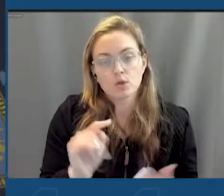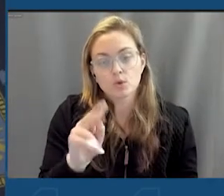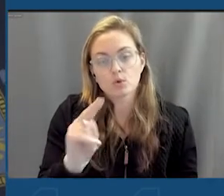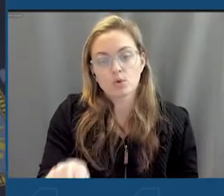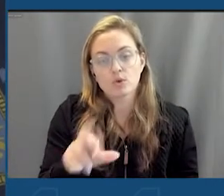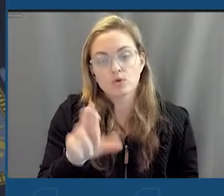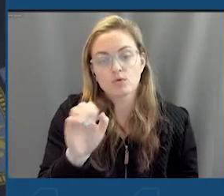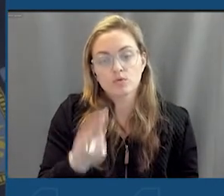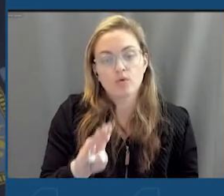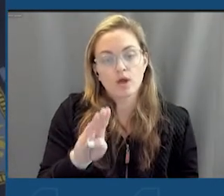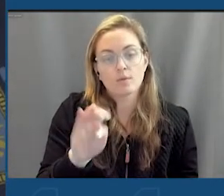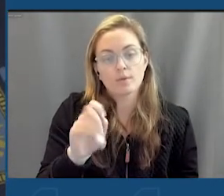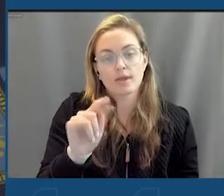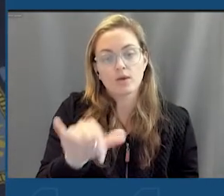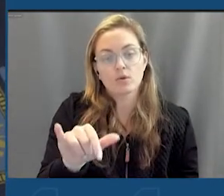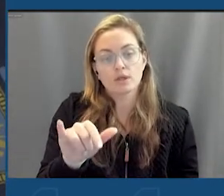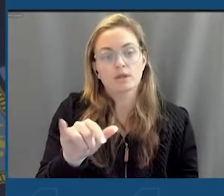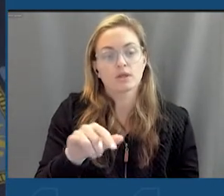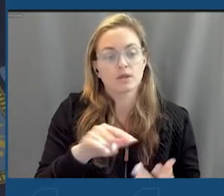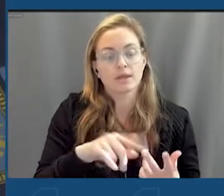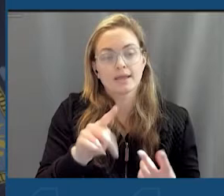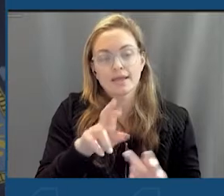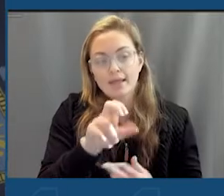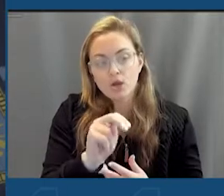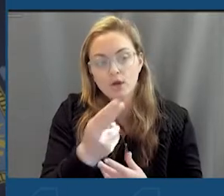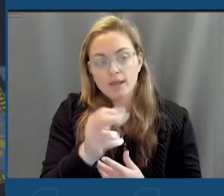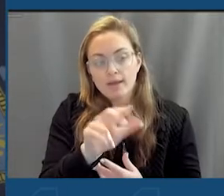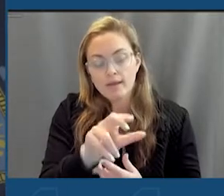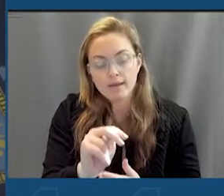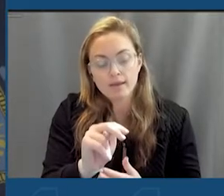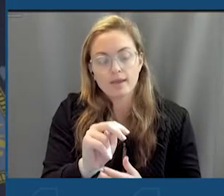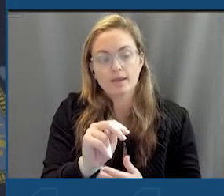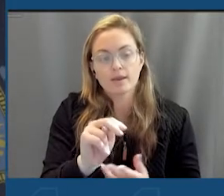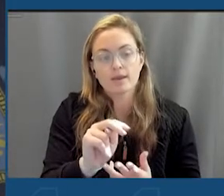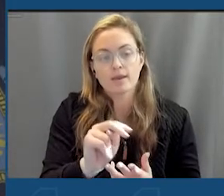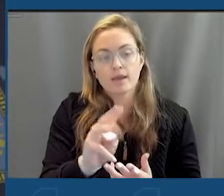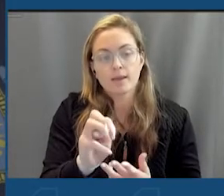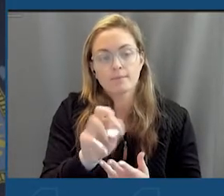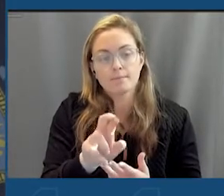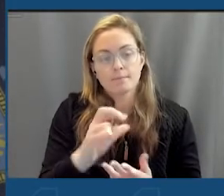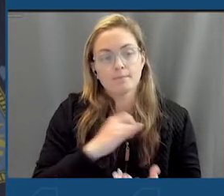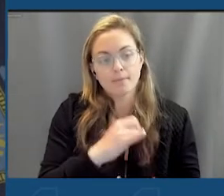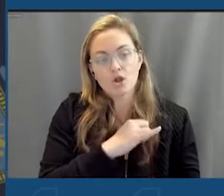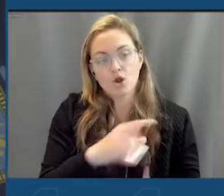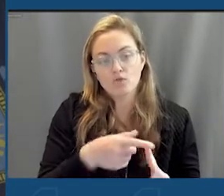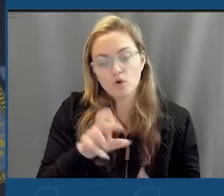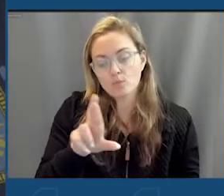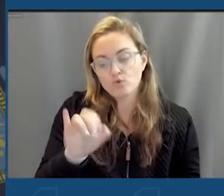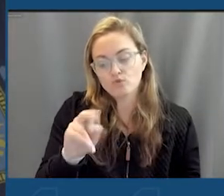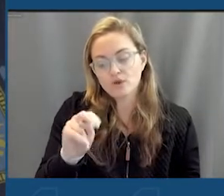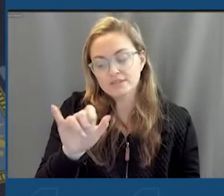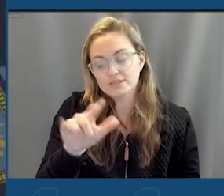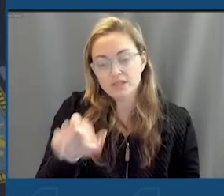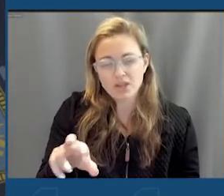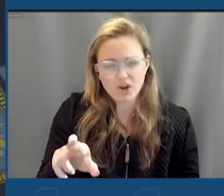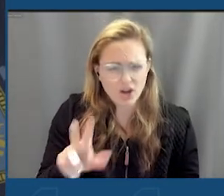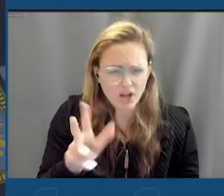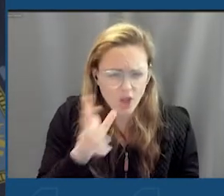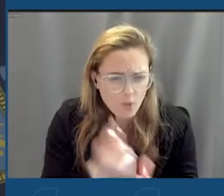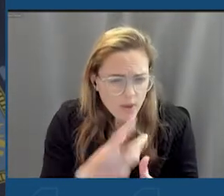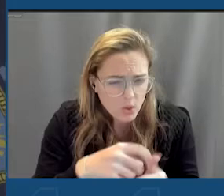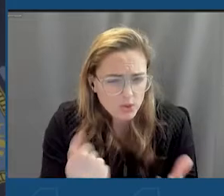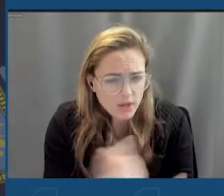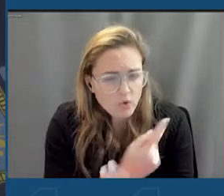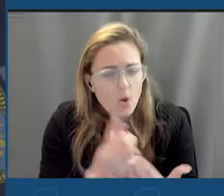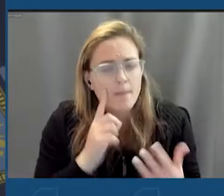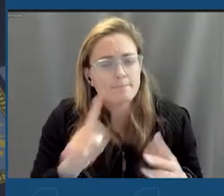Carney from Schenectady, Karen Hagan from Saratoga, and Mary Pat Donnelly from Rensselaer. And I hope I didn't leave anybody off this list, but it's our